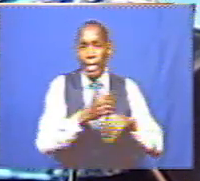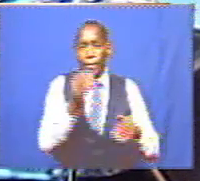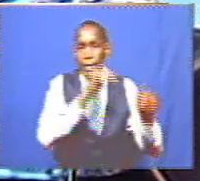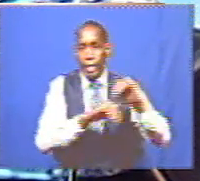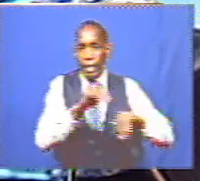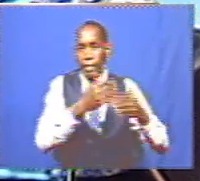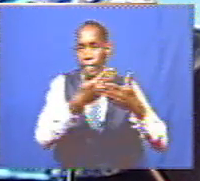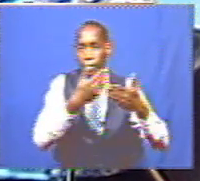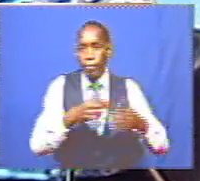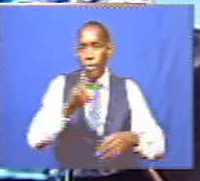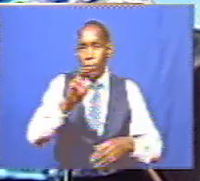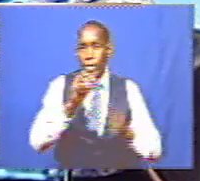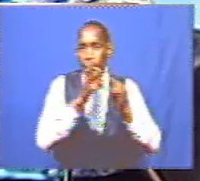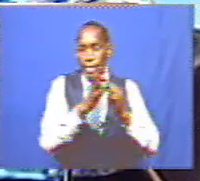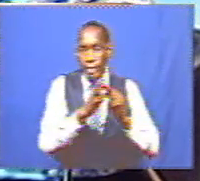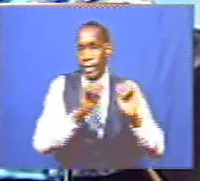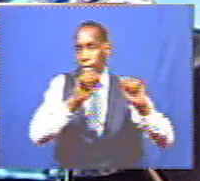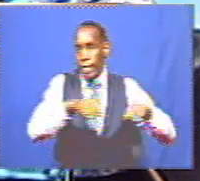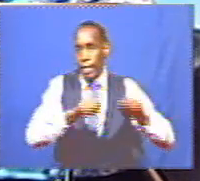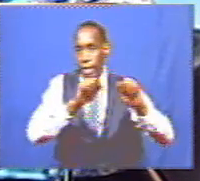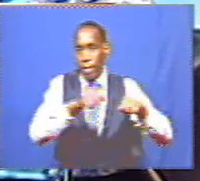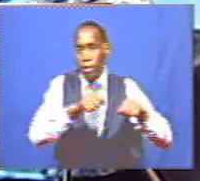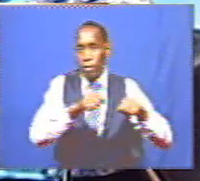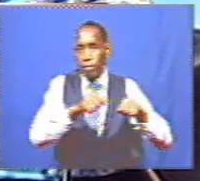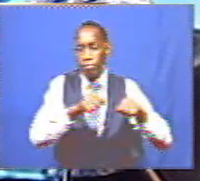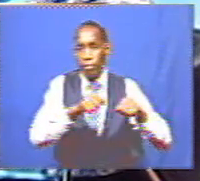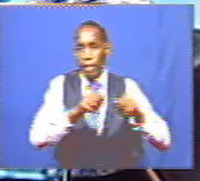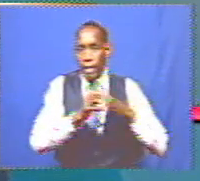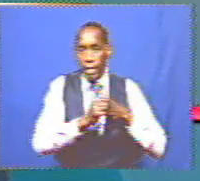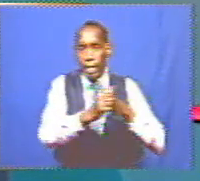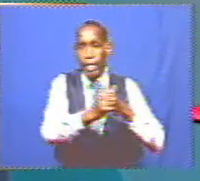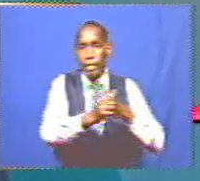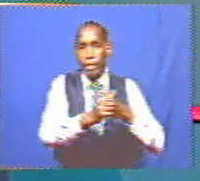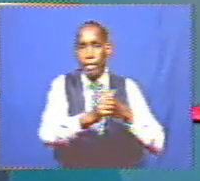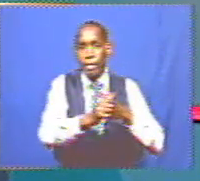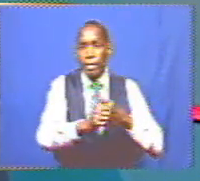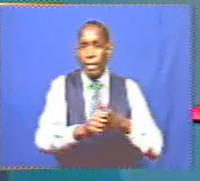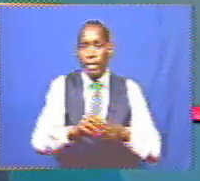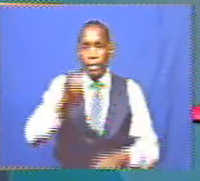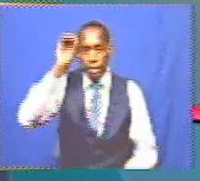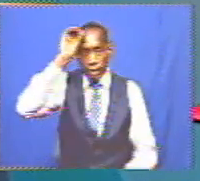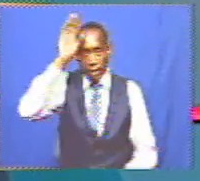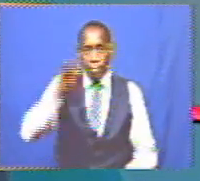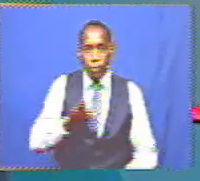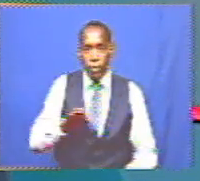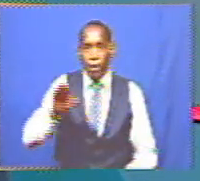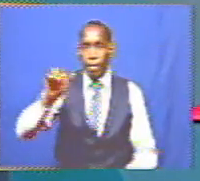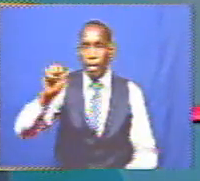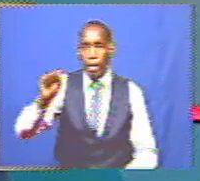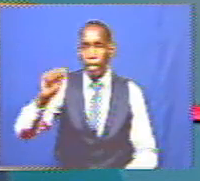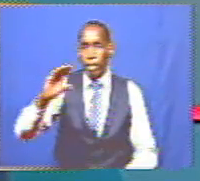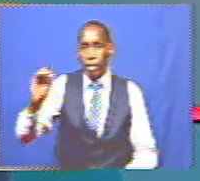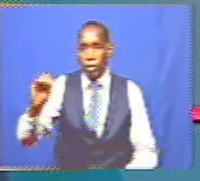back in 2013, she was able to, she's the engine behind the Kiambu Women's Circle. She garnered